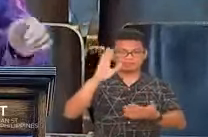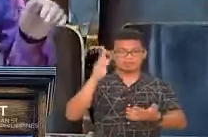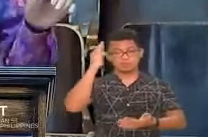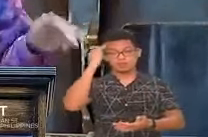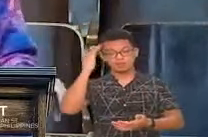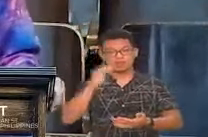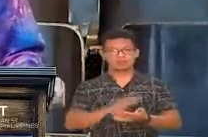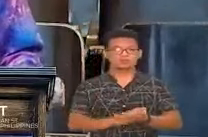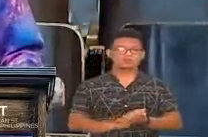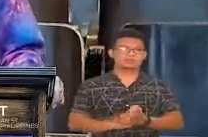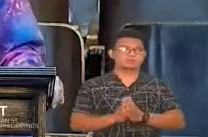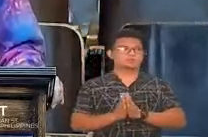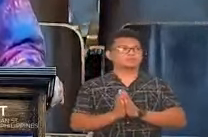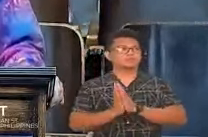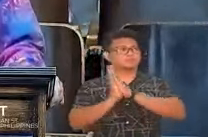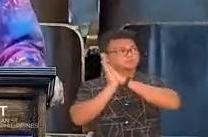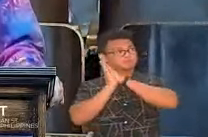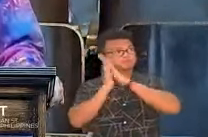Now,